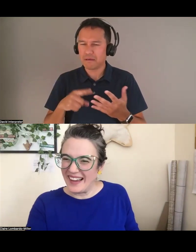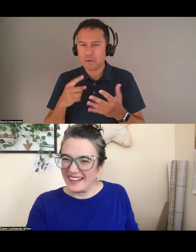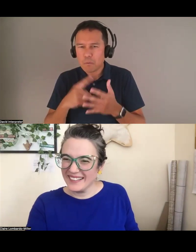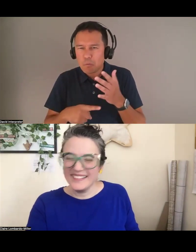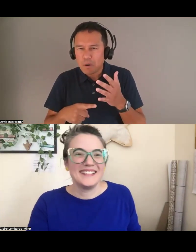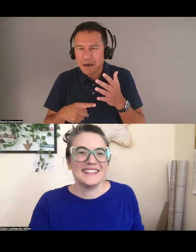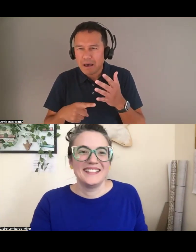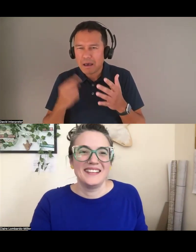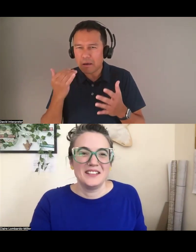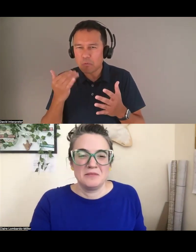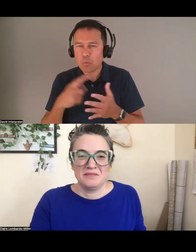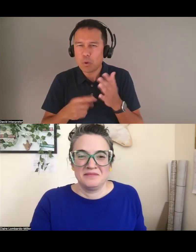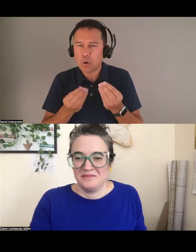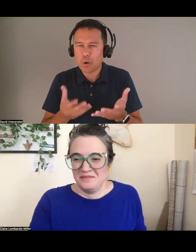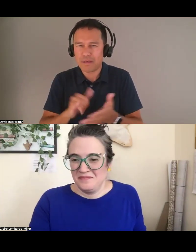like that?